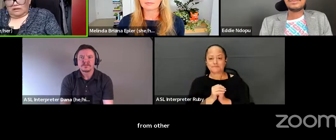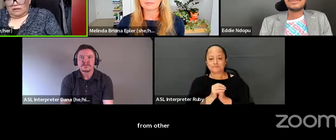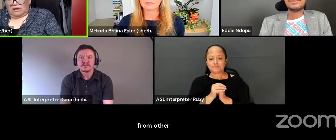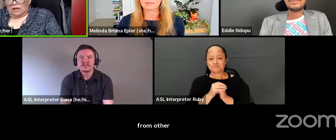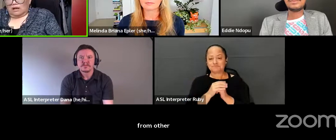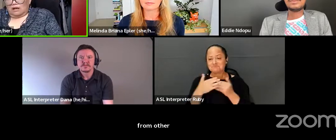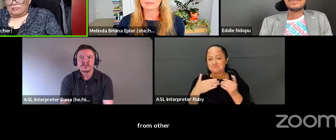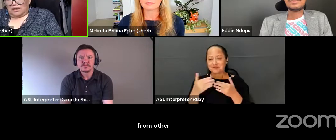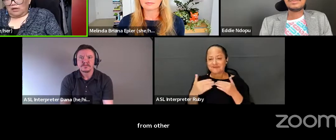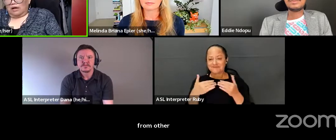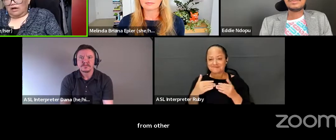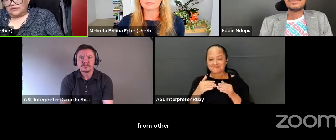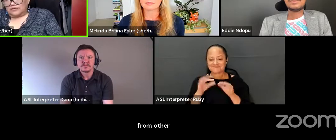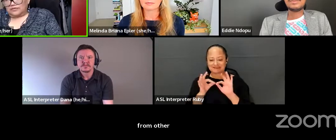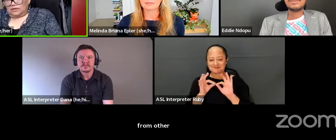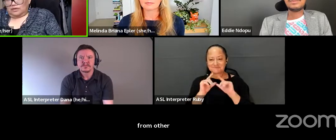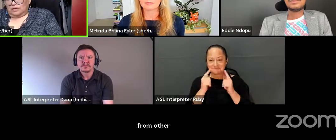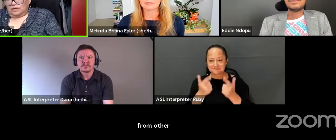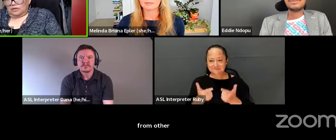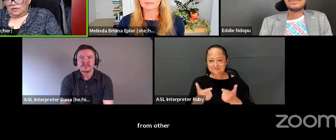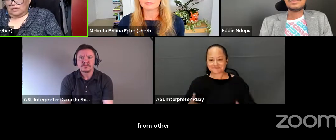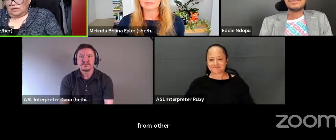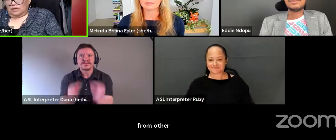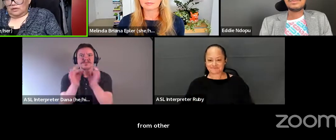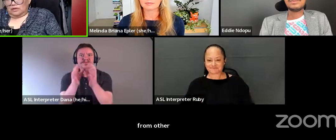whatever, because